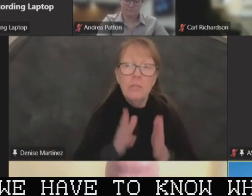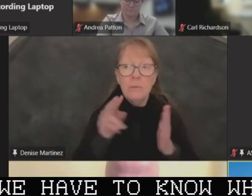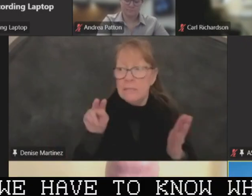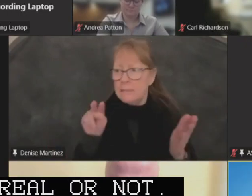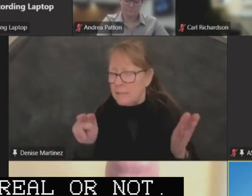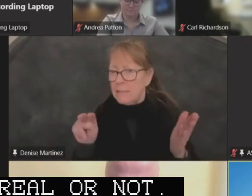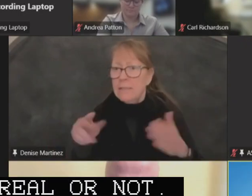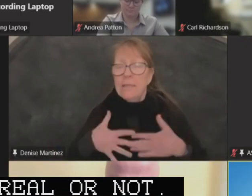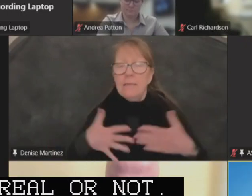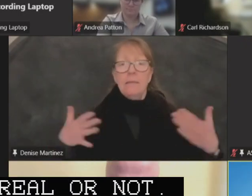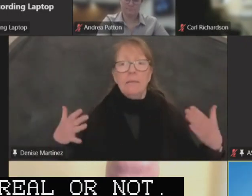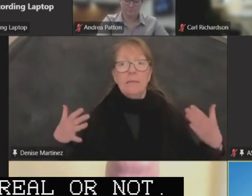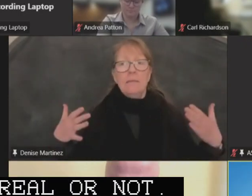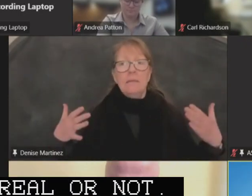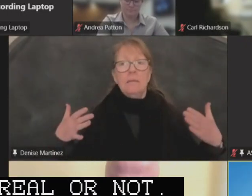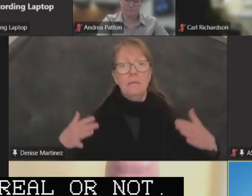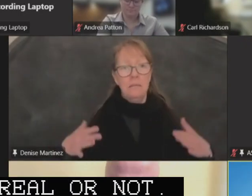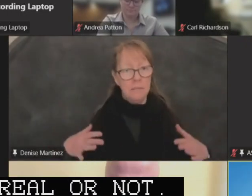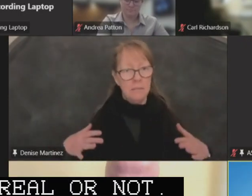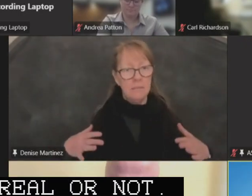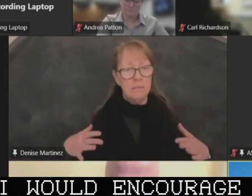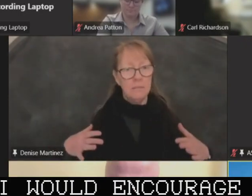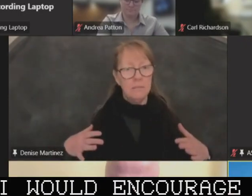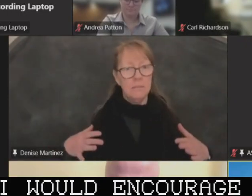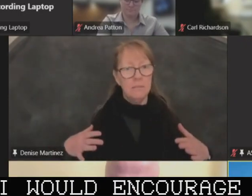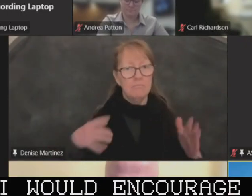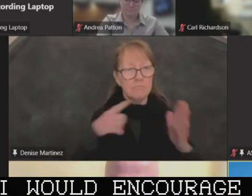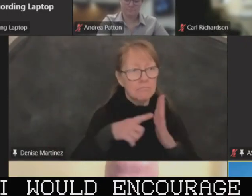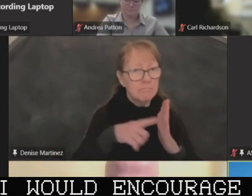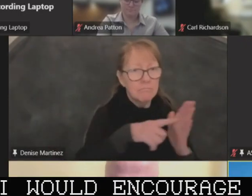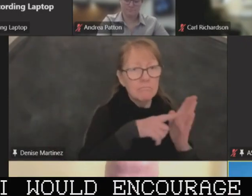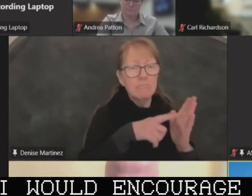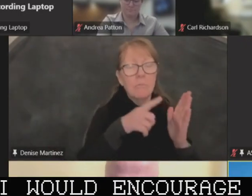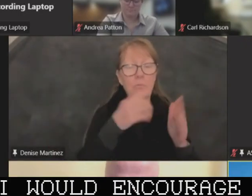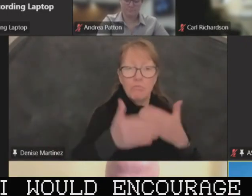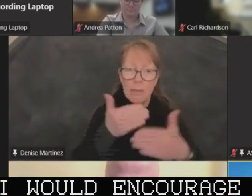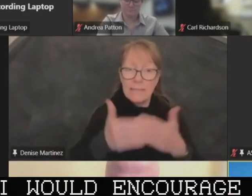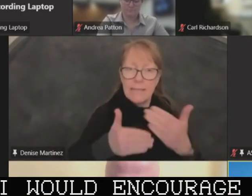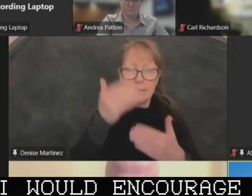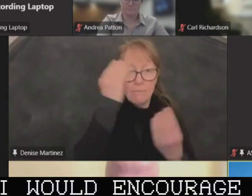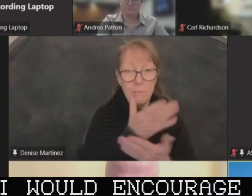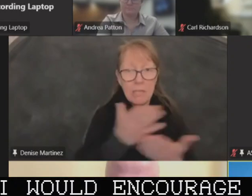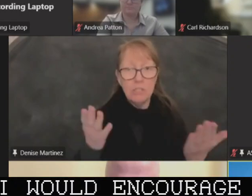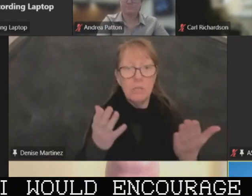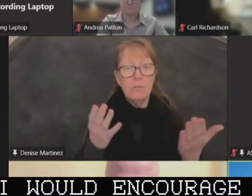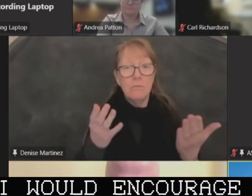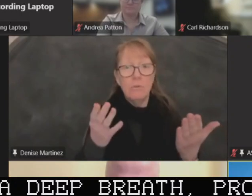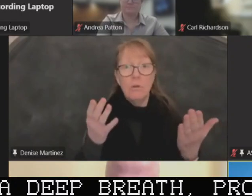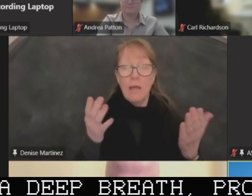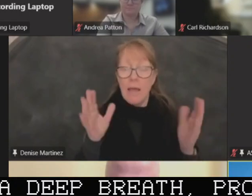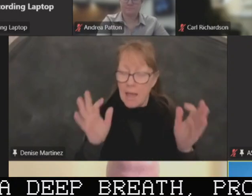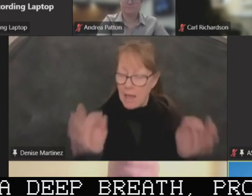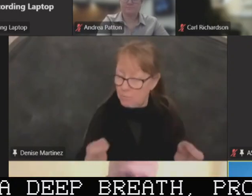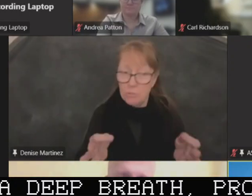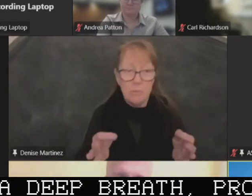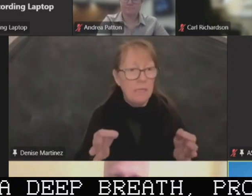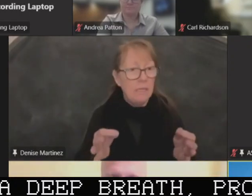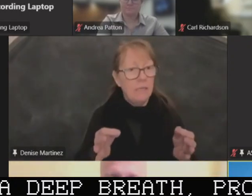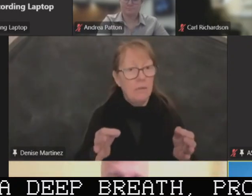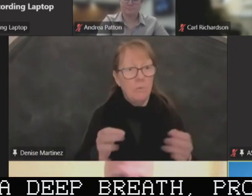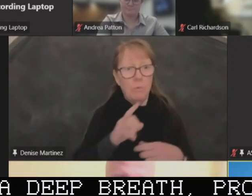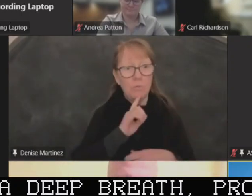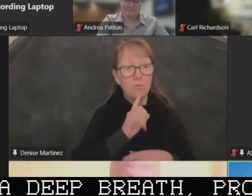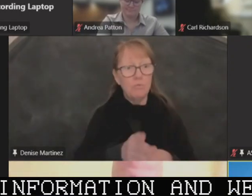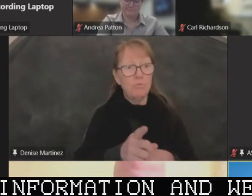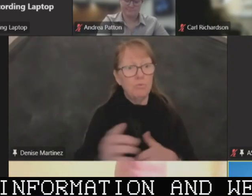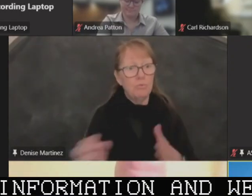process information, and we know everything that's out there isn't true. So we will absolutely be in communication with you for things that we hear,